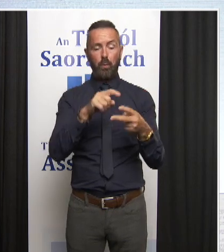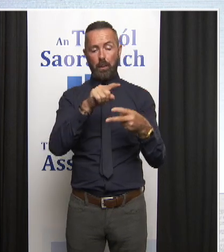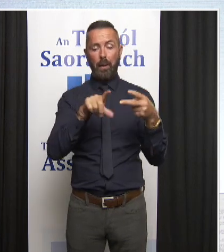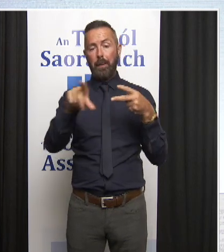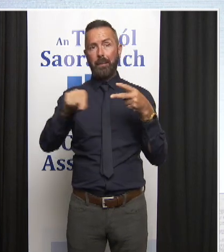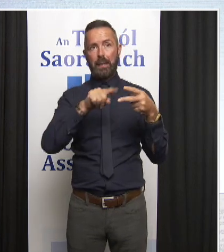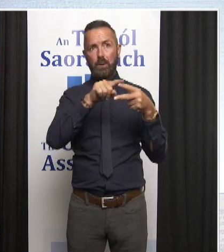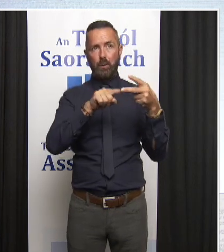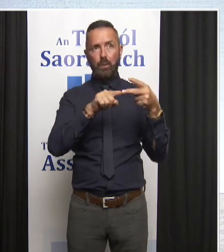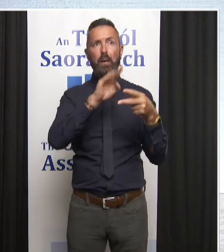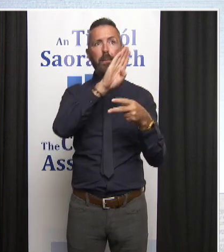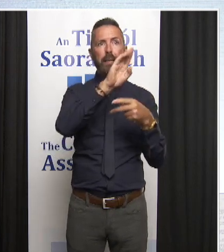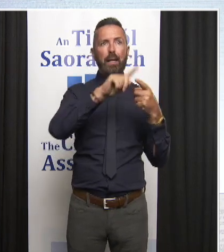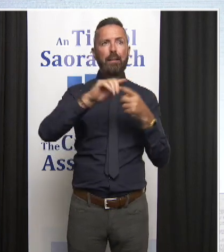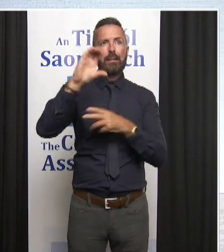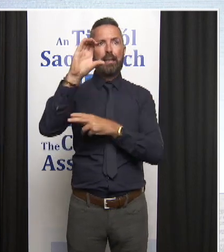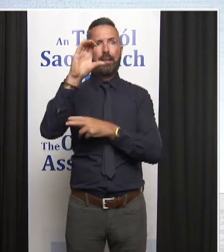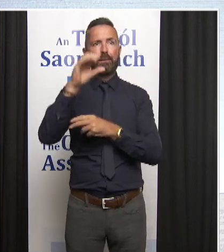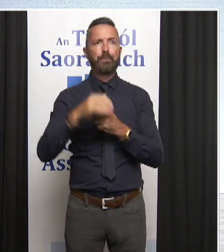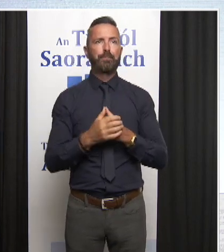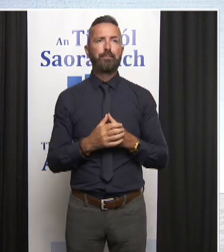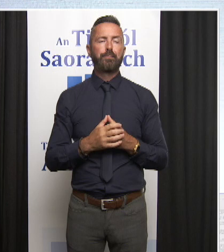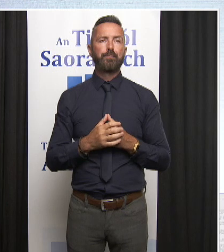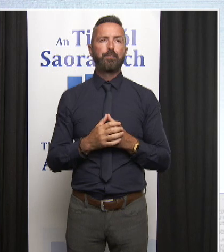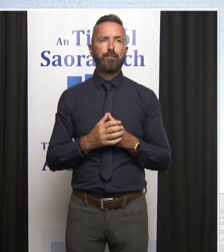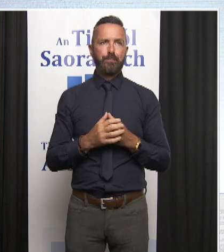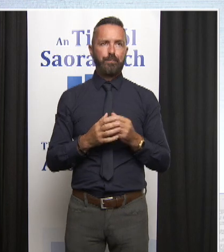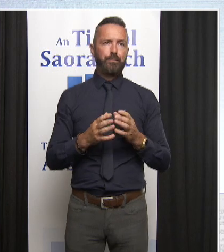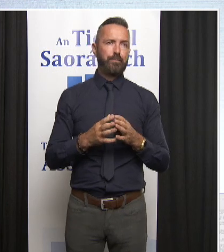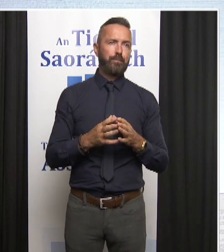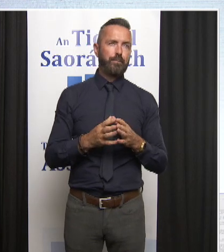mix of B and C, I think it was.